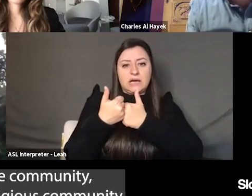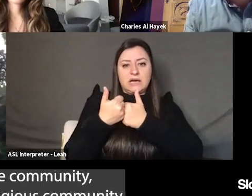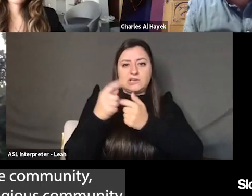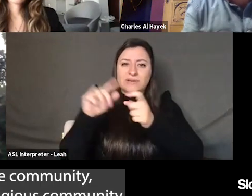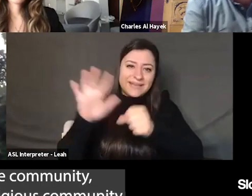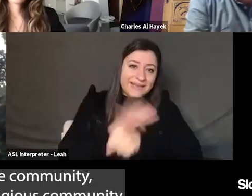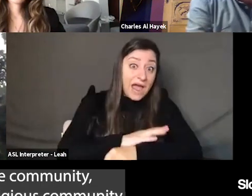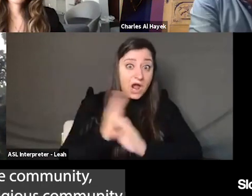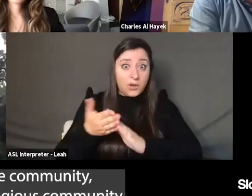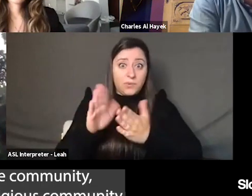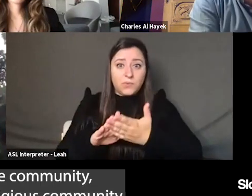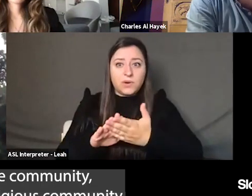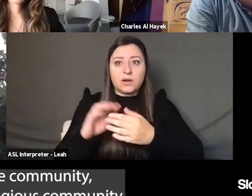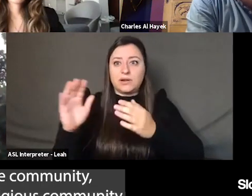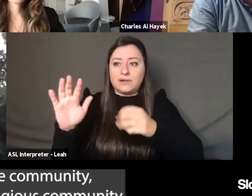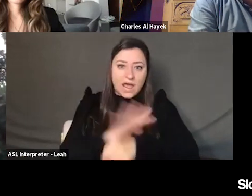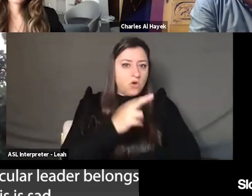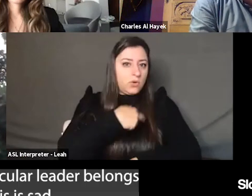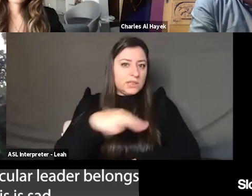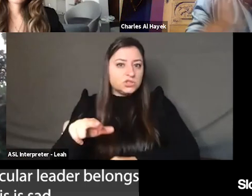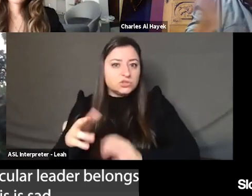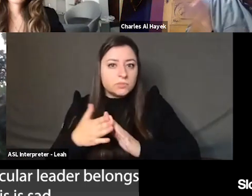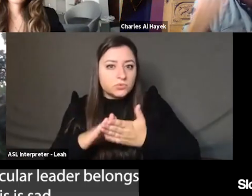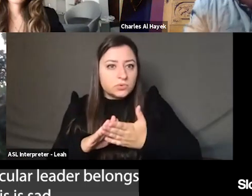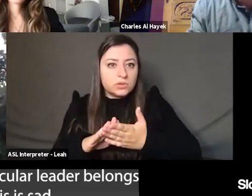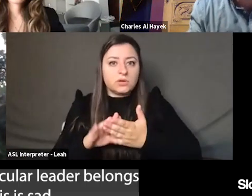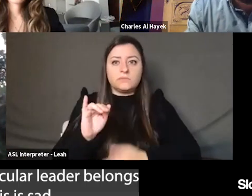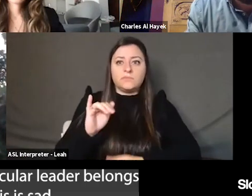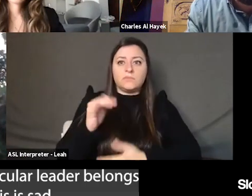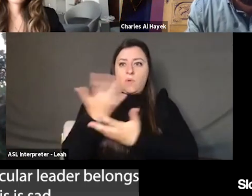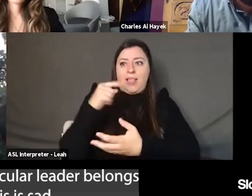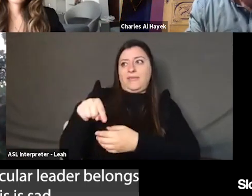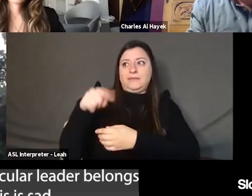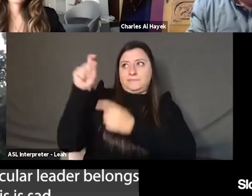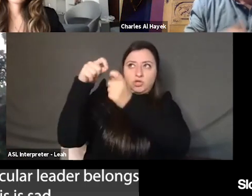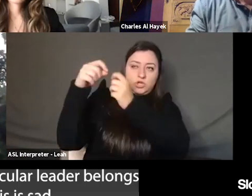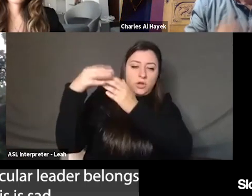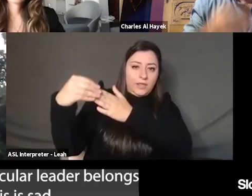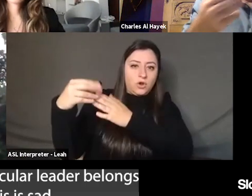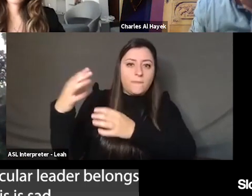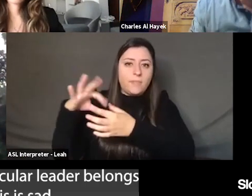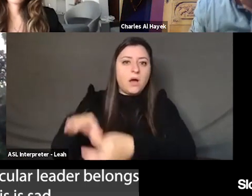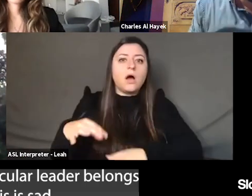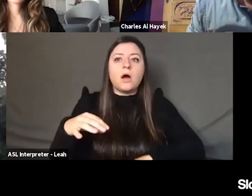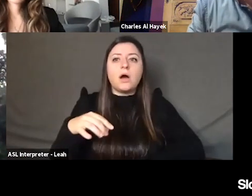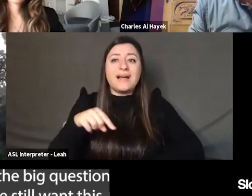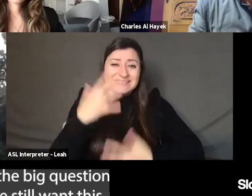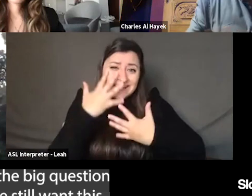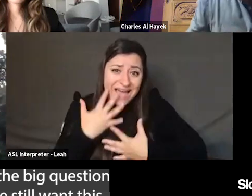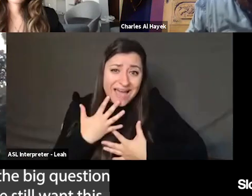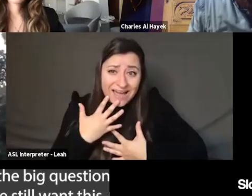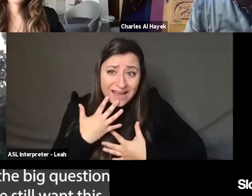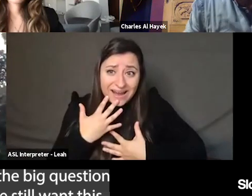entire community, to the entire religious community to which this particular leader belongs to. This is sad.